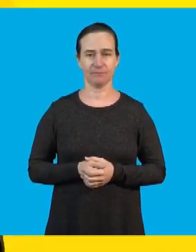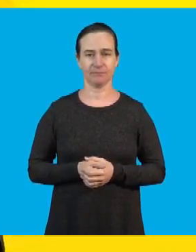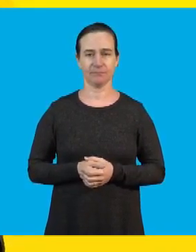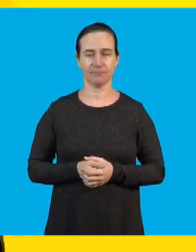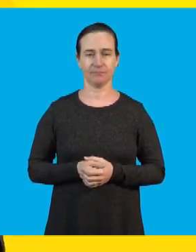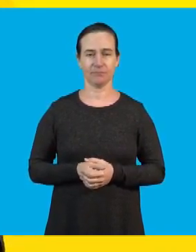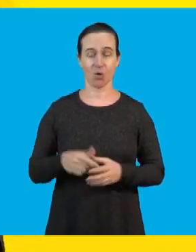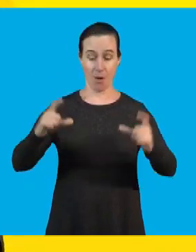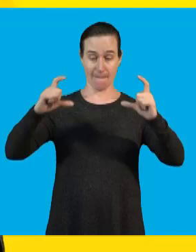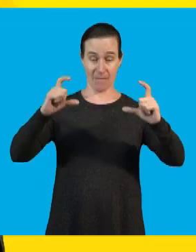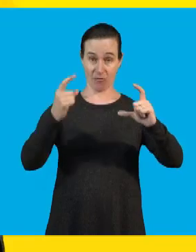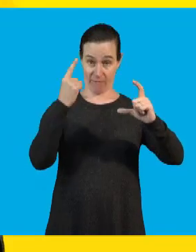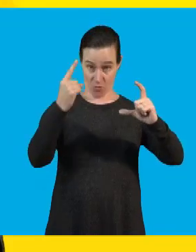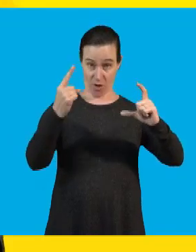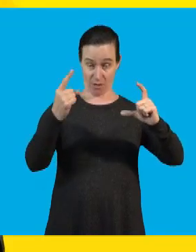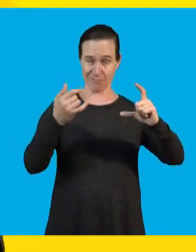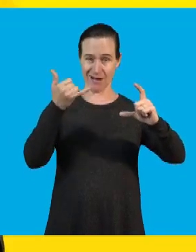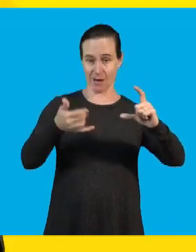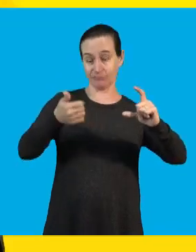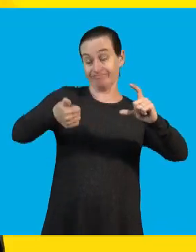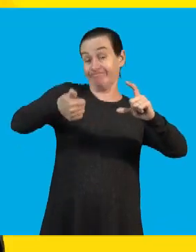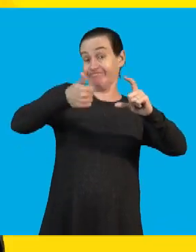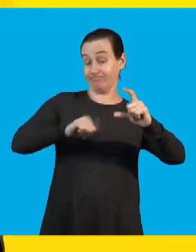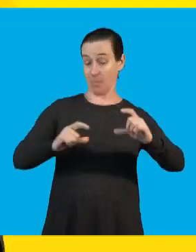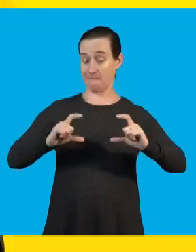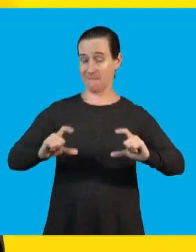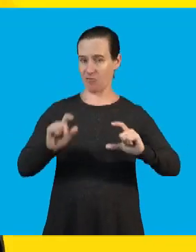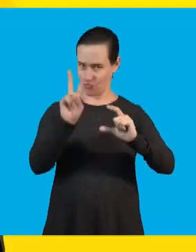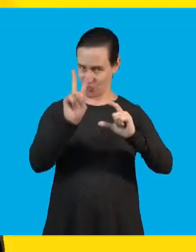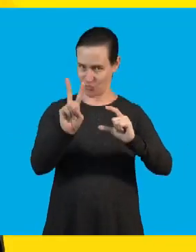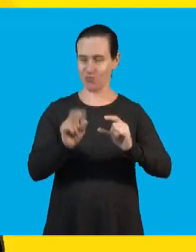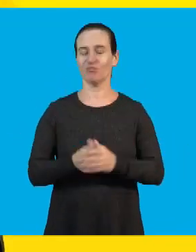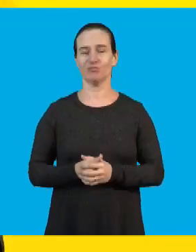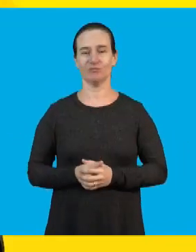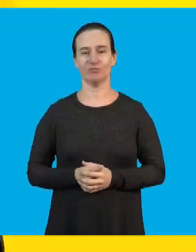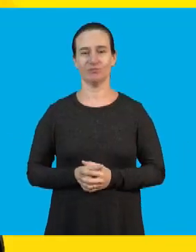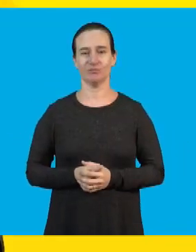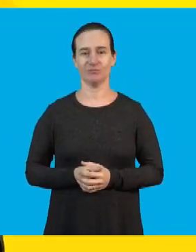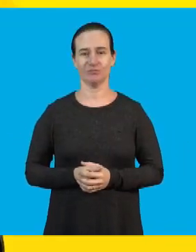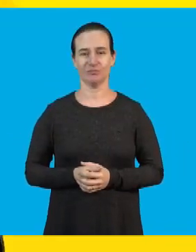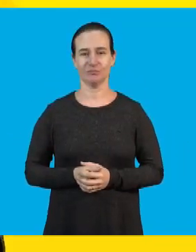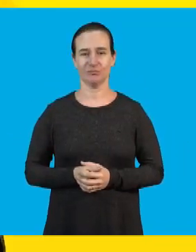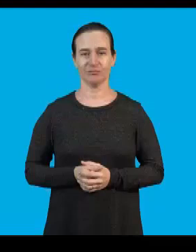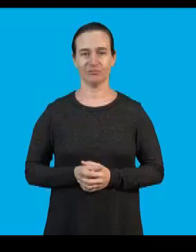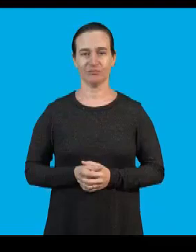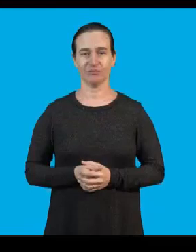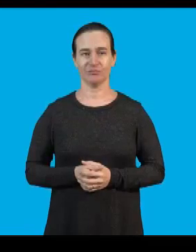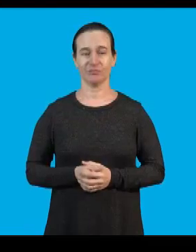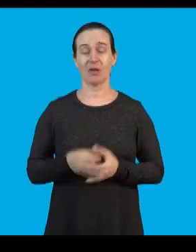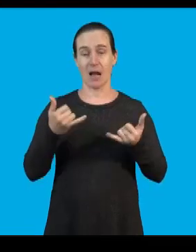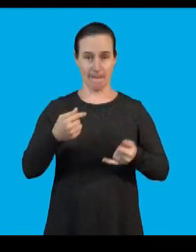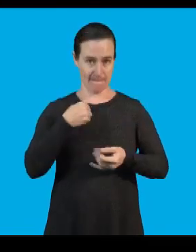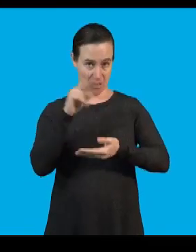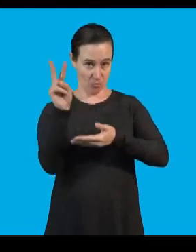so remember we've covered paragraph 1. We will now be looking at paragraph 2 of the comprehension text. And I'll be reading